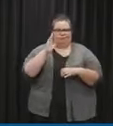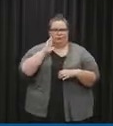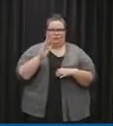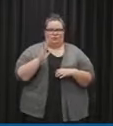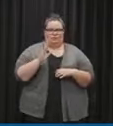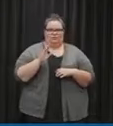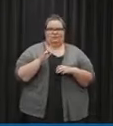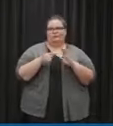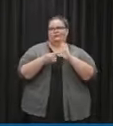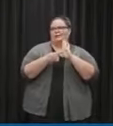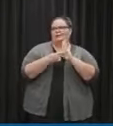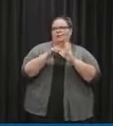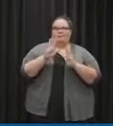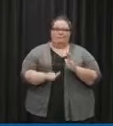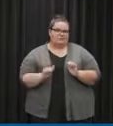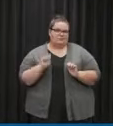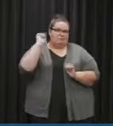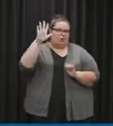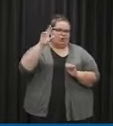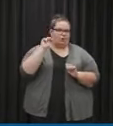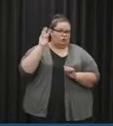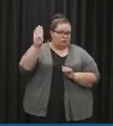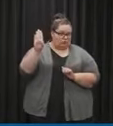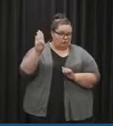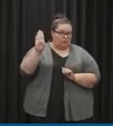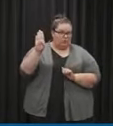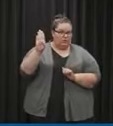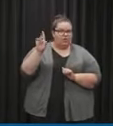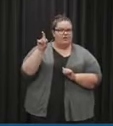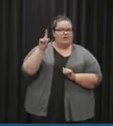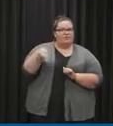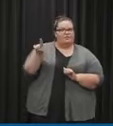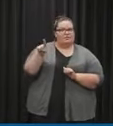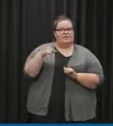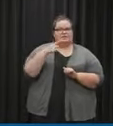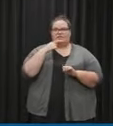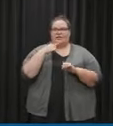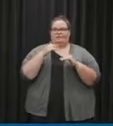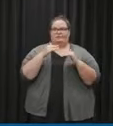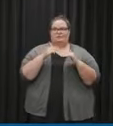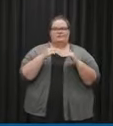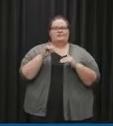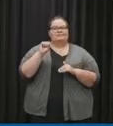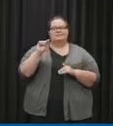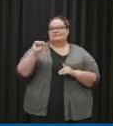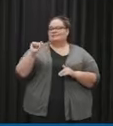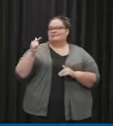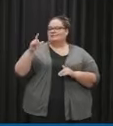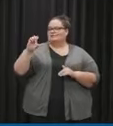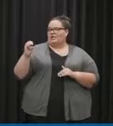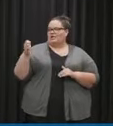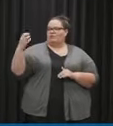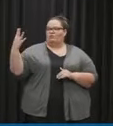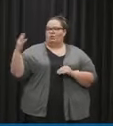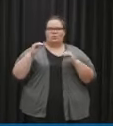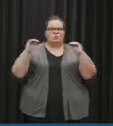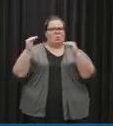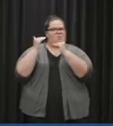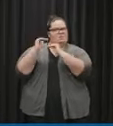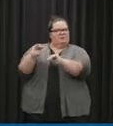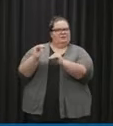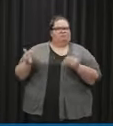using basketball, New Brunswick, as an example, they just announced that they're moving into stage 4. Which essentially means no